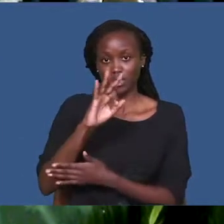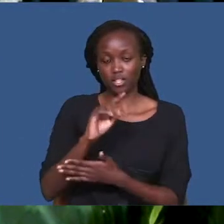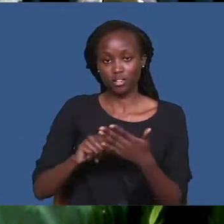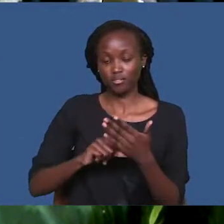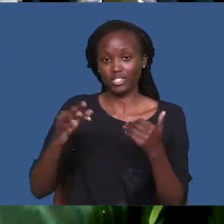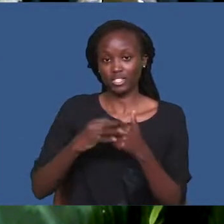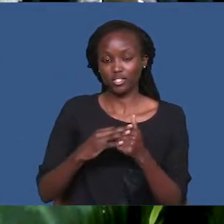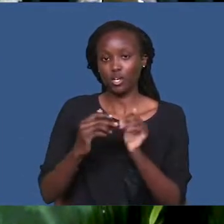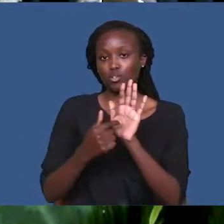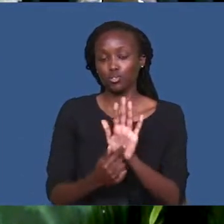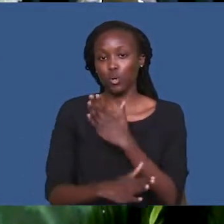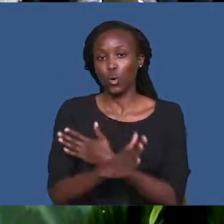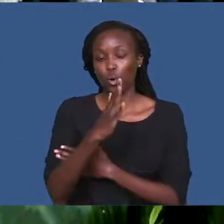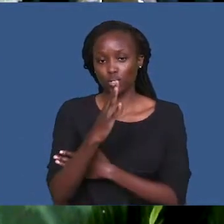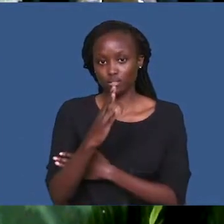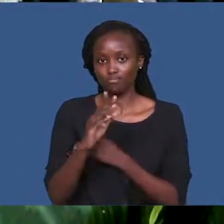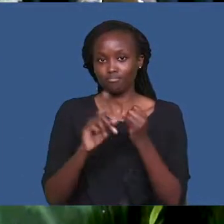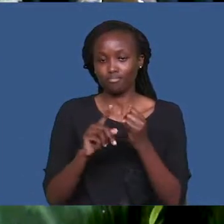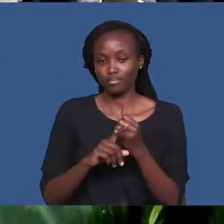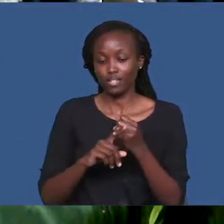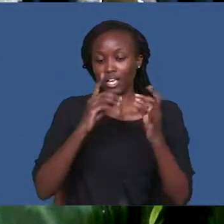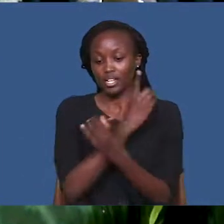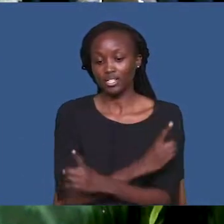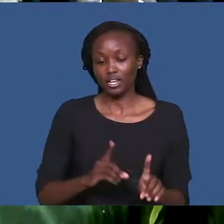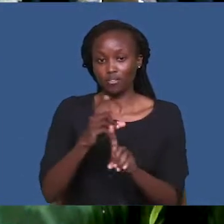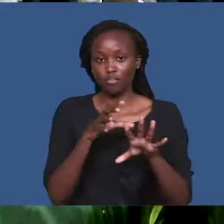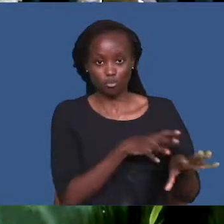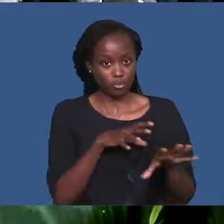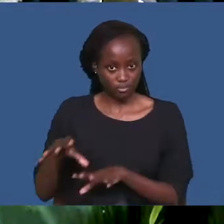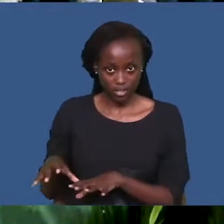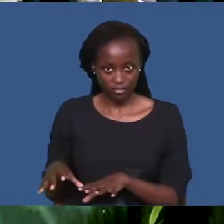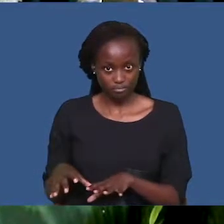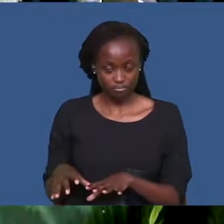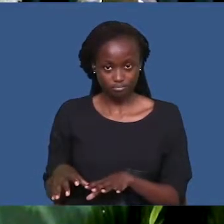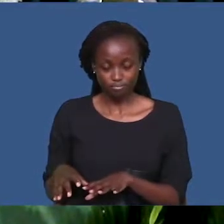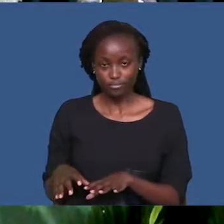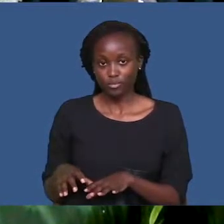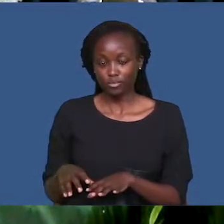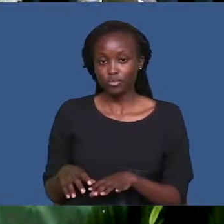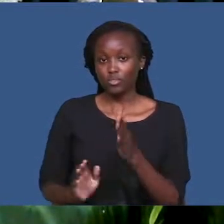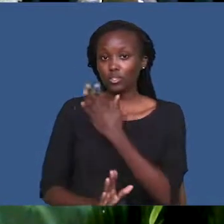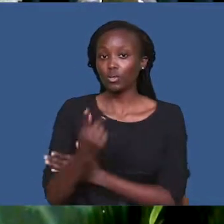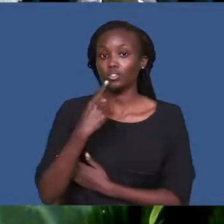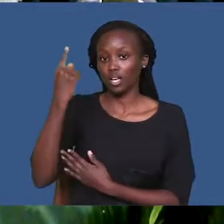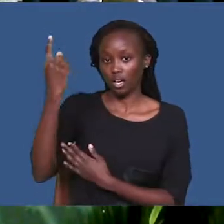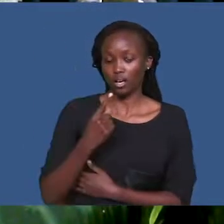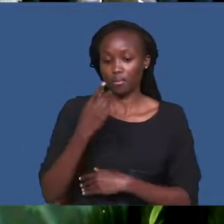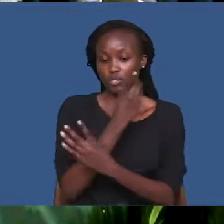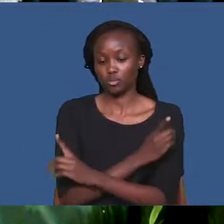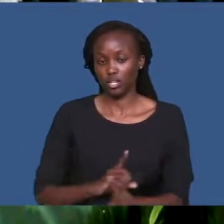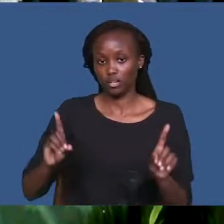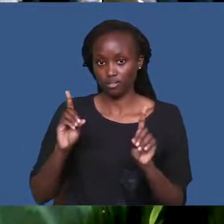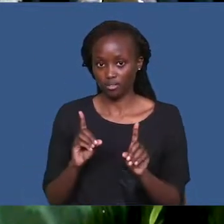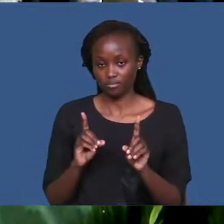in threefolds. He moves to deliver from the affliction. He says, I'm come down to deliver them from the